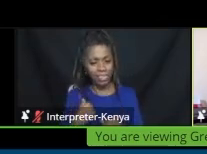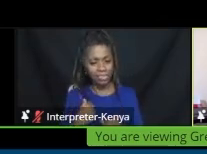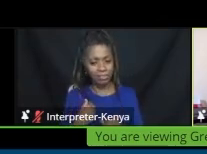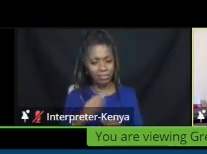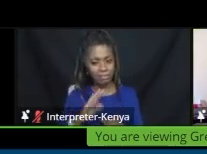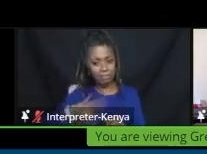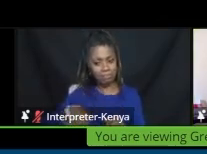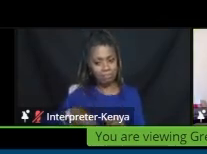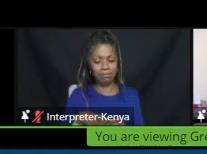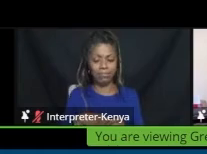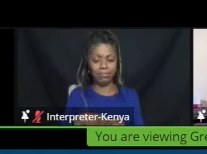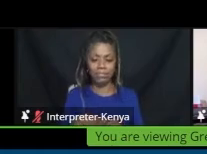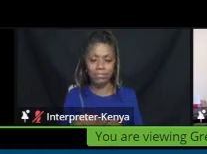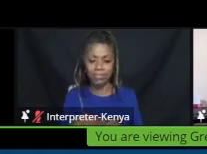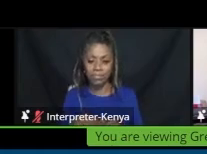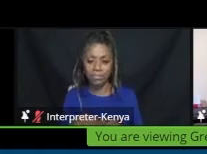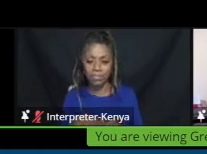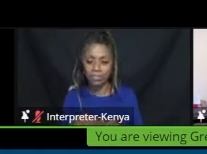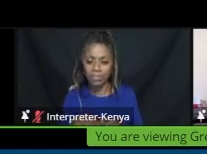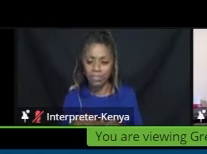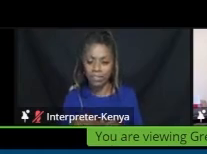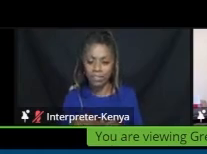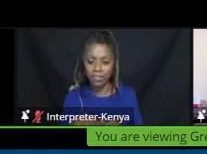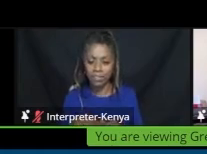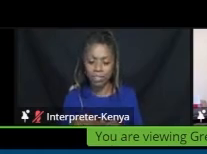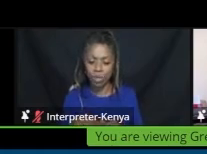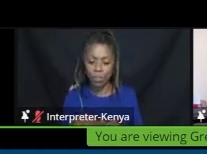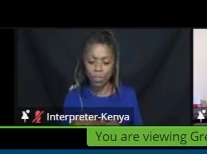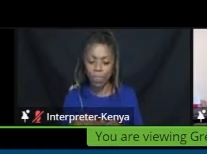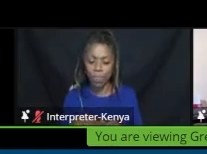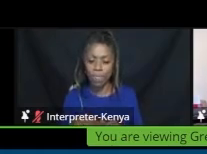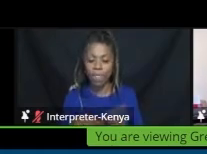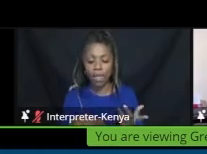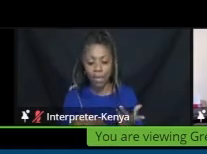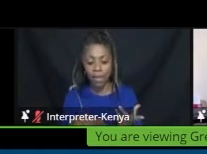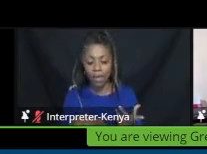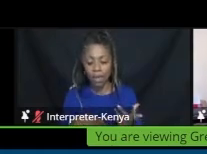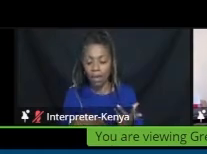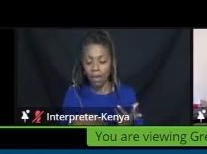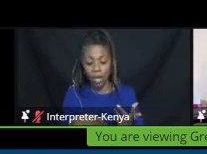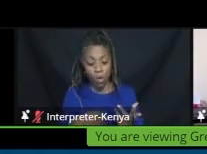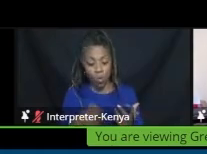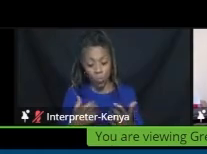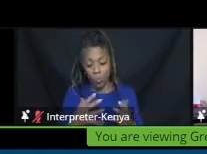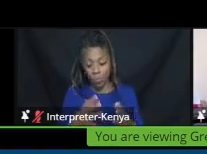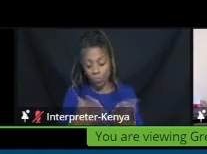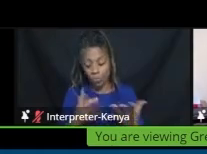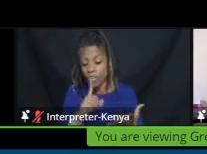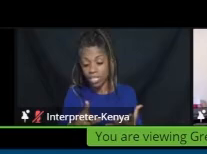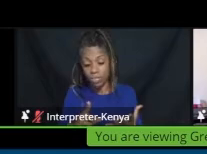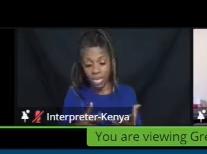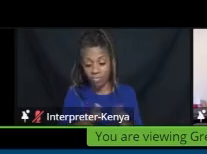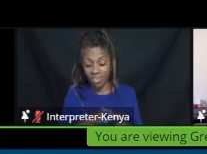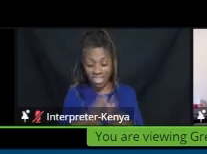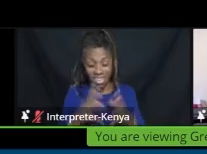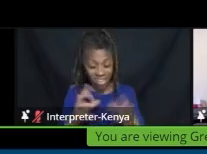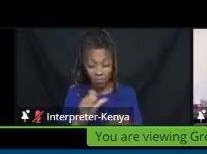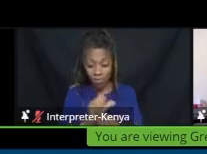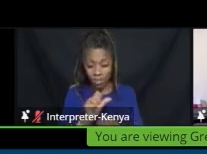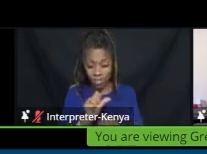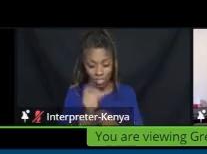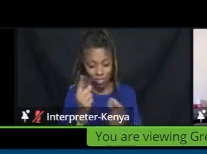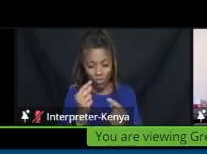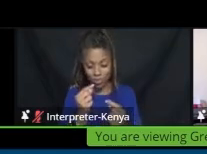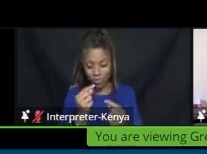All right. We have much to do, and I'm so grateful for your leadership, Penny, and thank you so much.